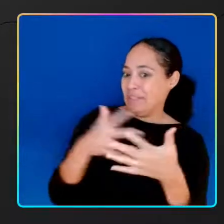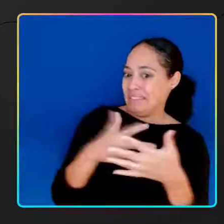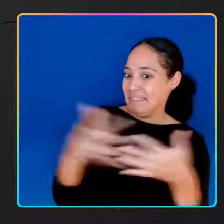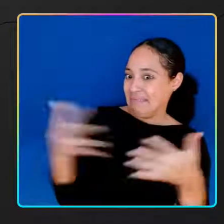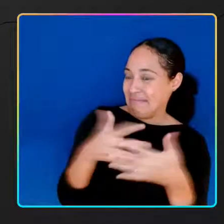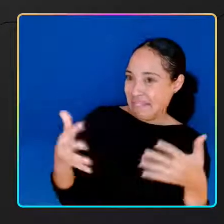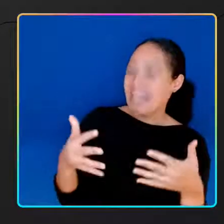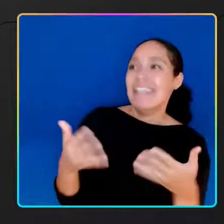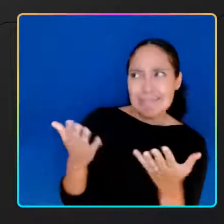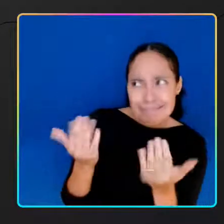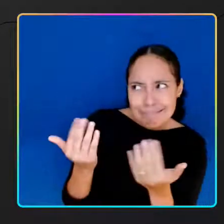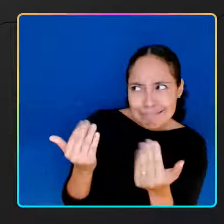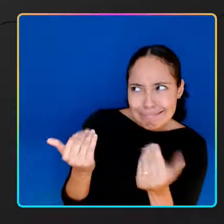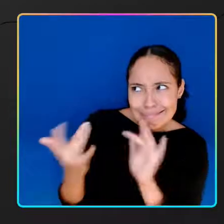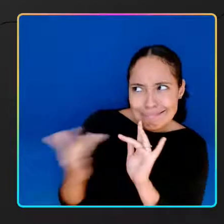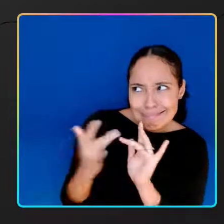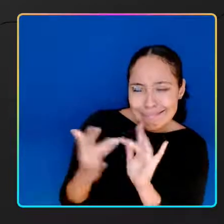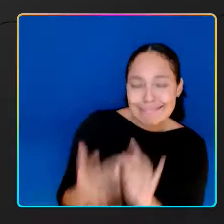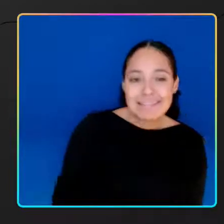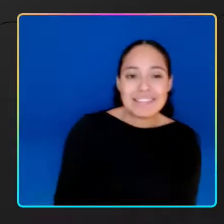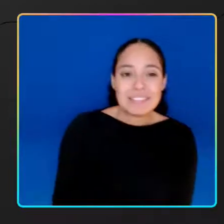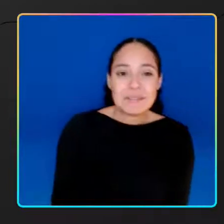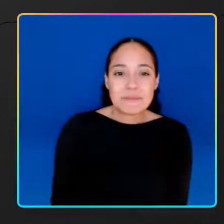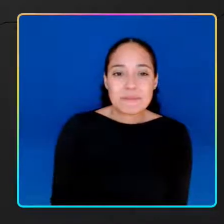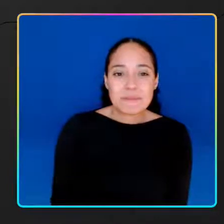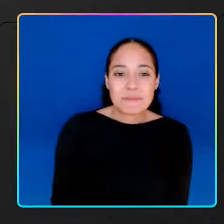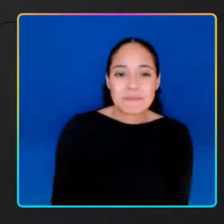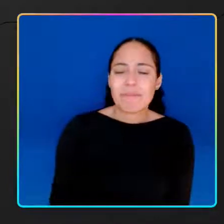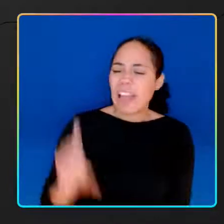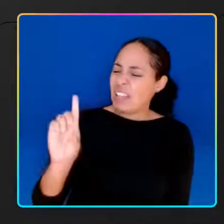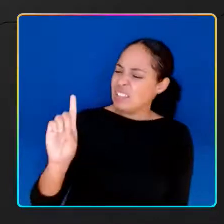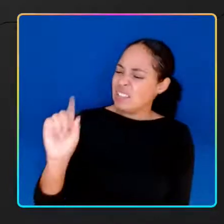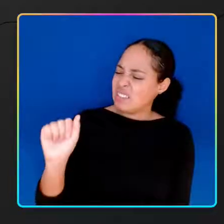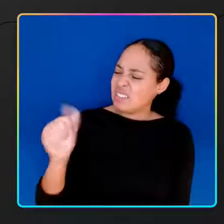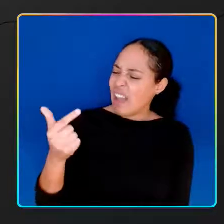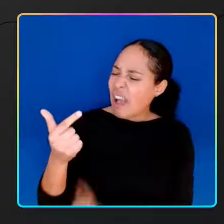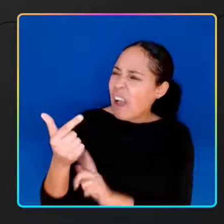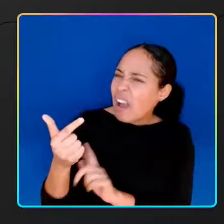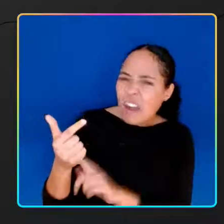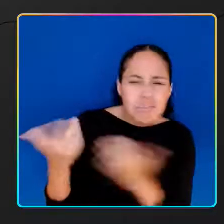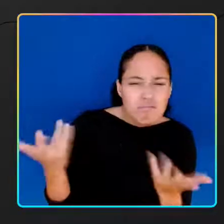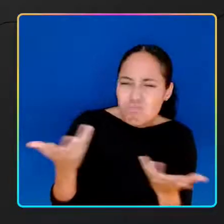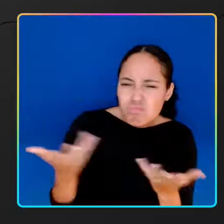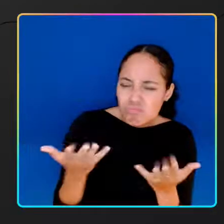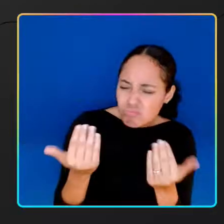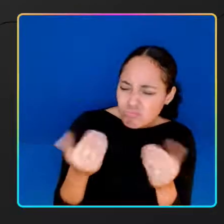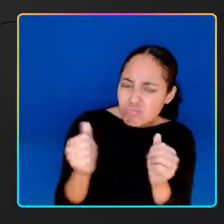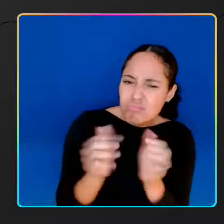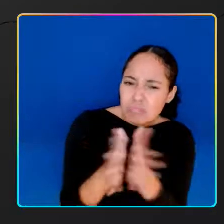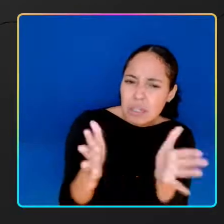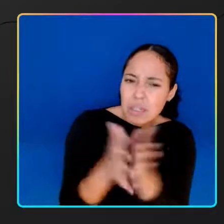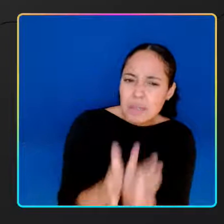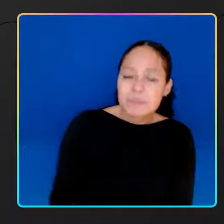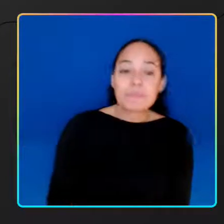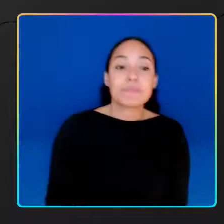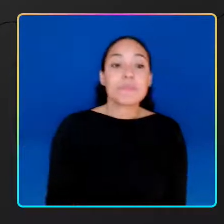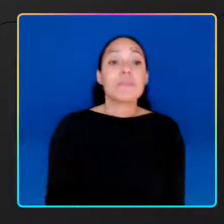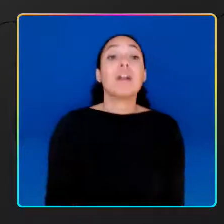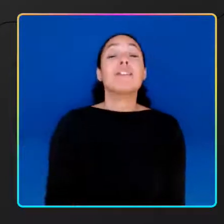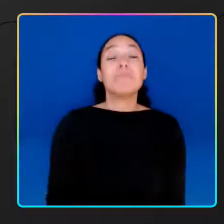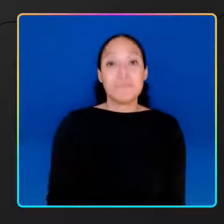Layla, can you describe what is DAX for those who don't know what it is? Oh, DAX is a data